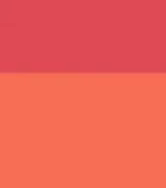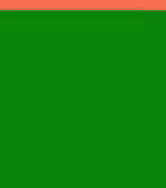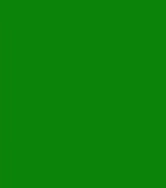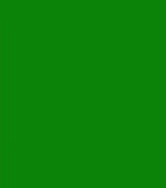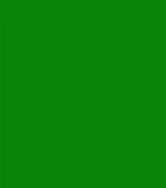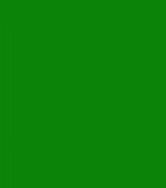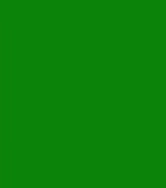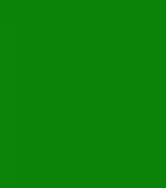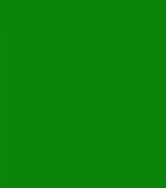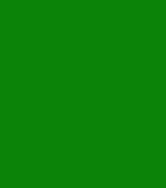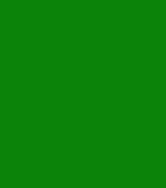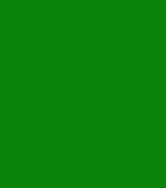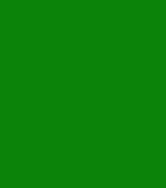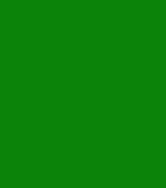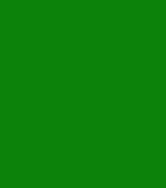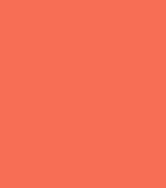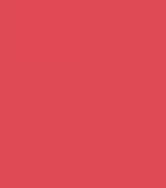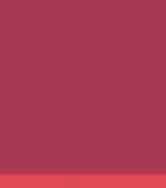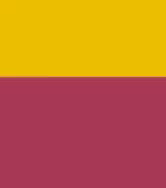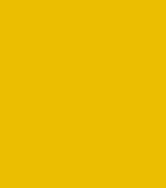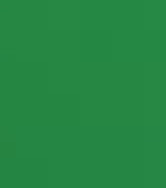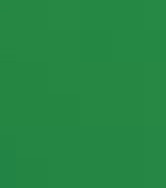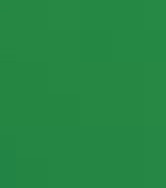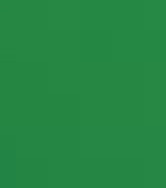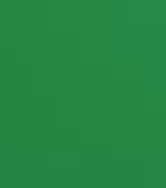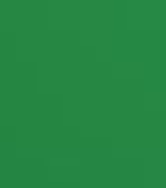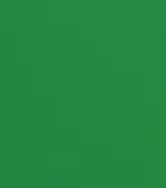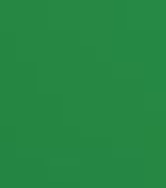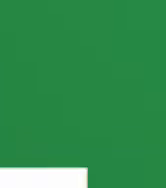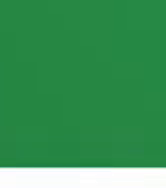Our enduring peace.